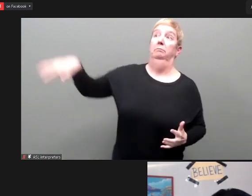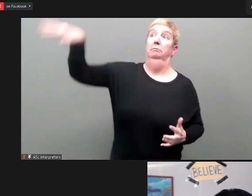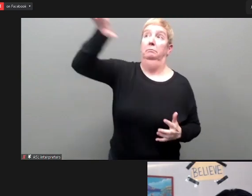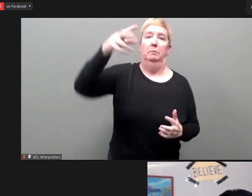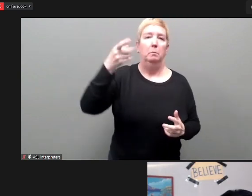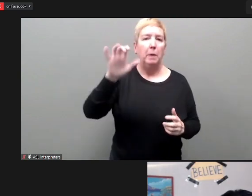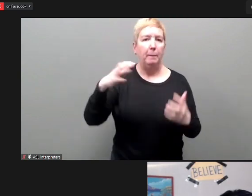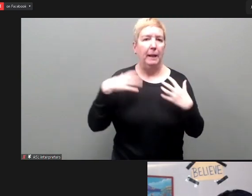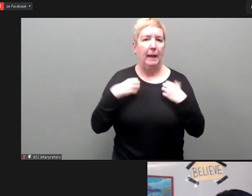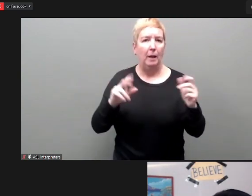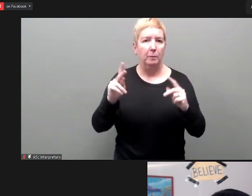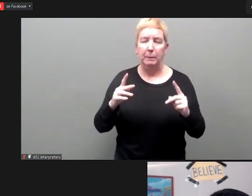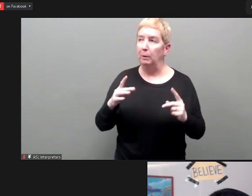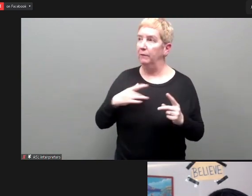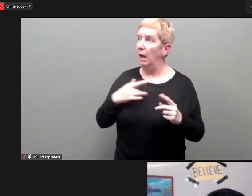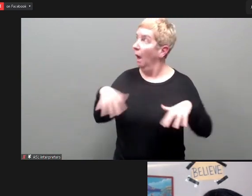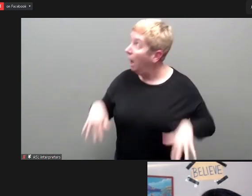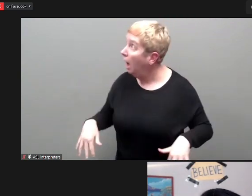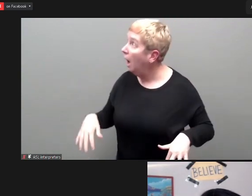this CDC recommendation?